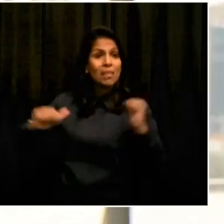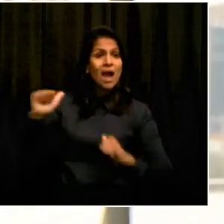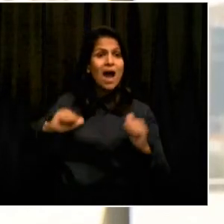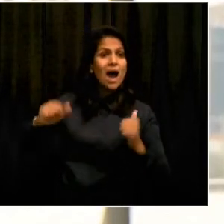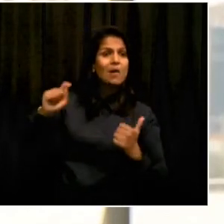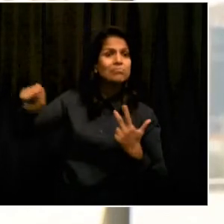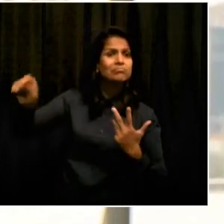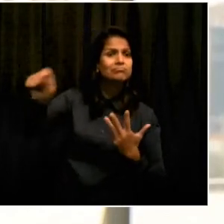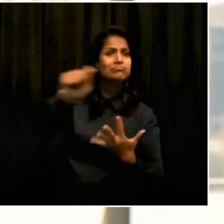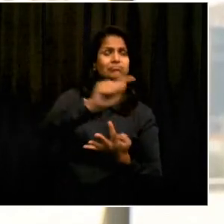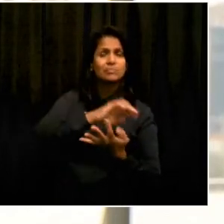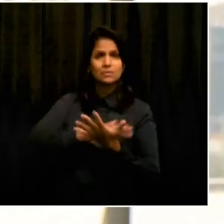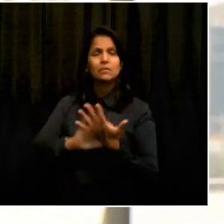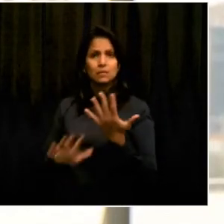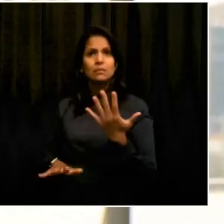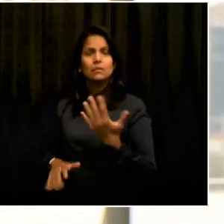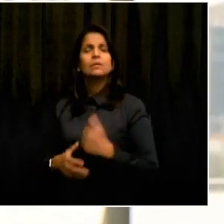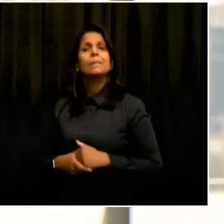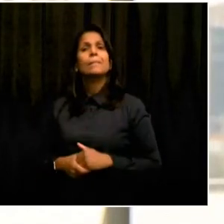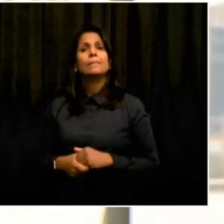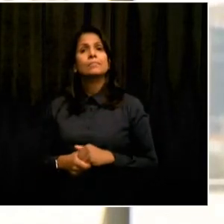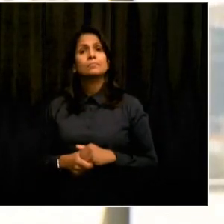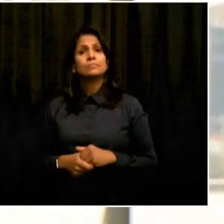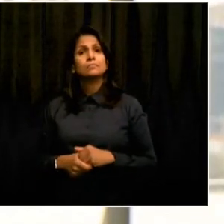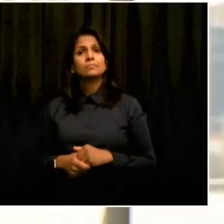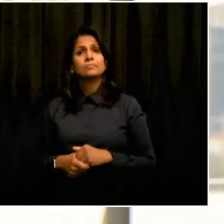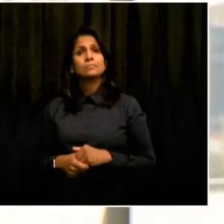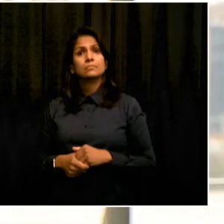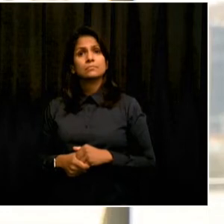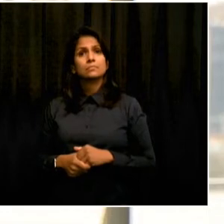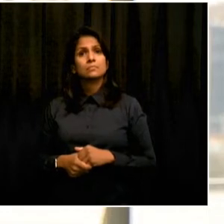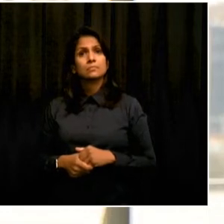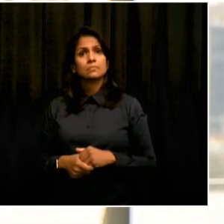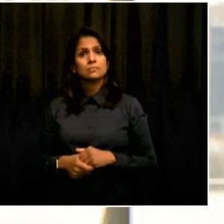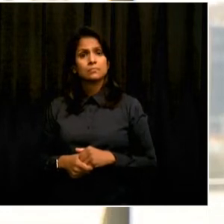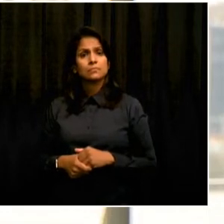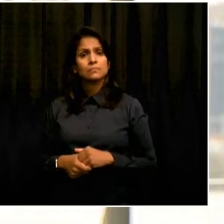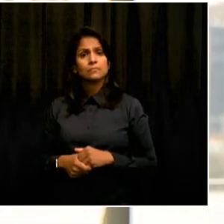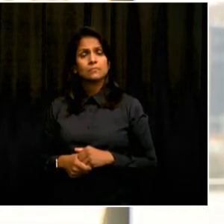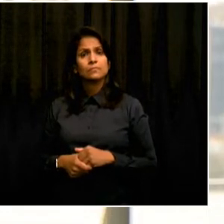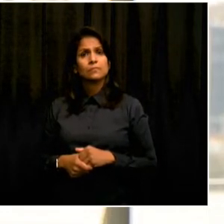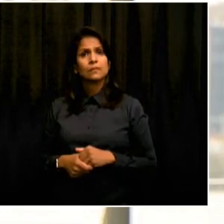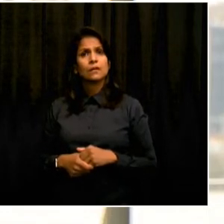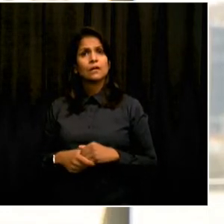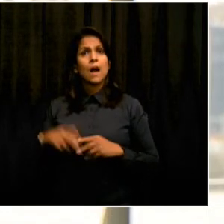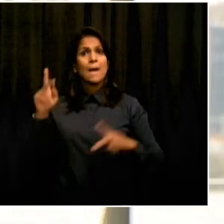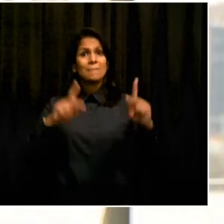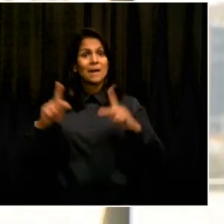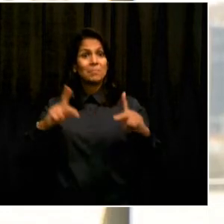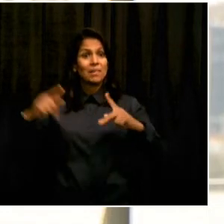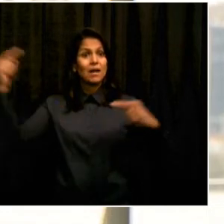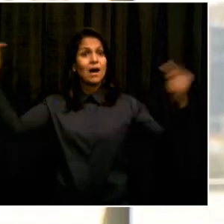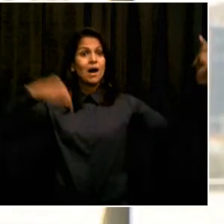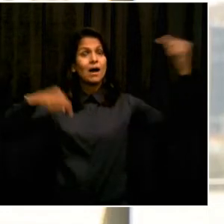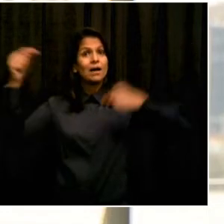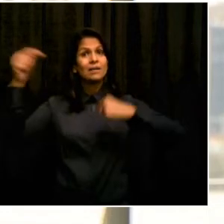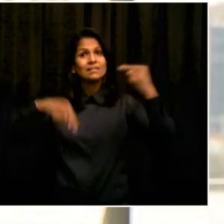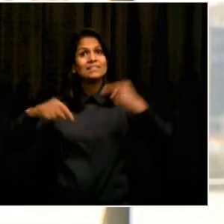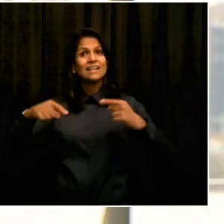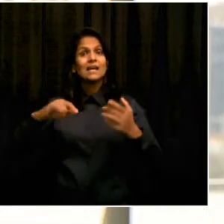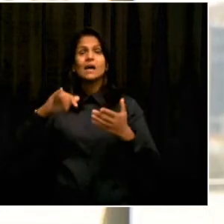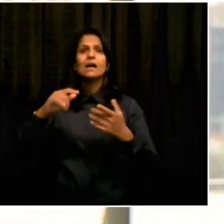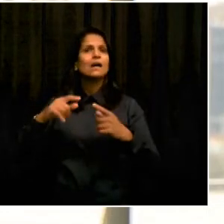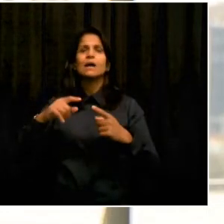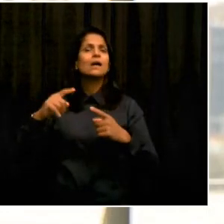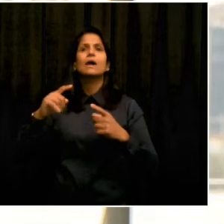hotels, that kind of thing. We're working very closely with New York City and Company, which, as you know, is doing this All In NYC campaign to try to